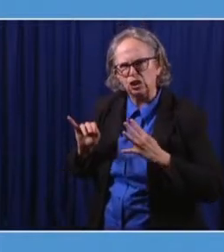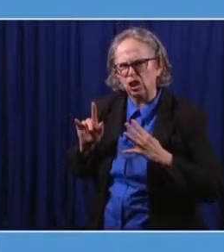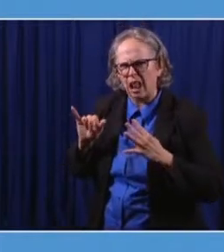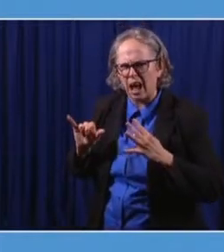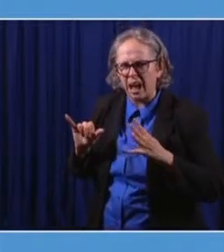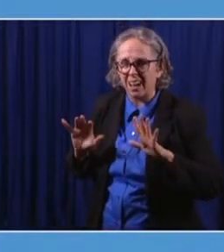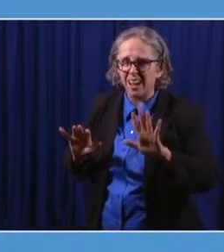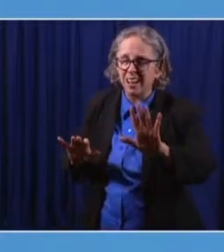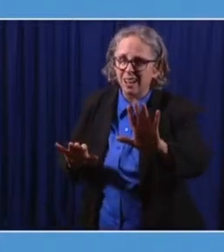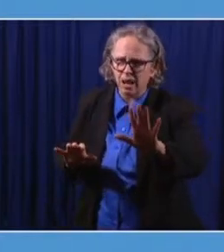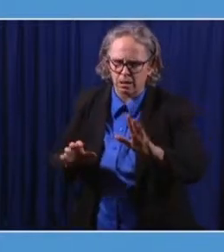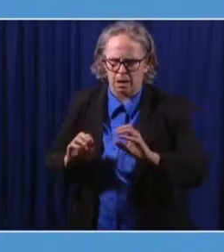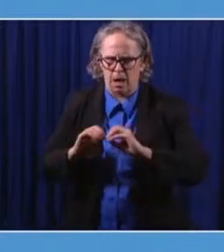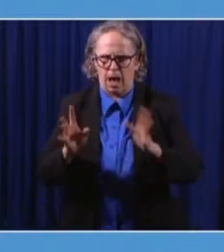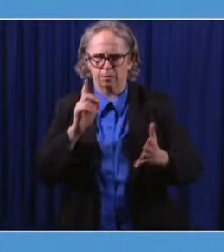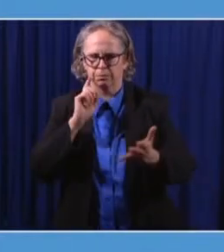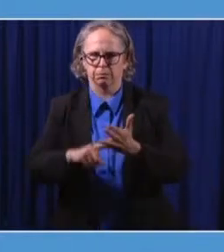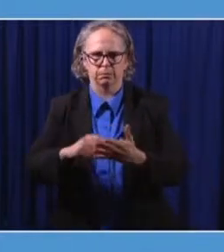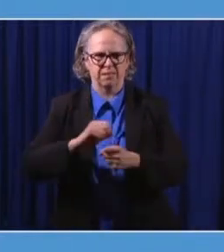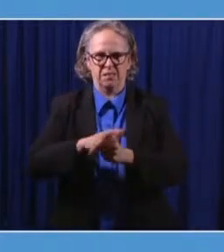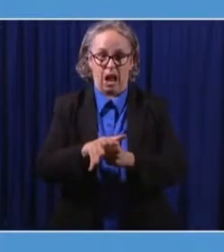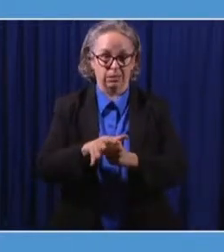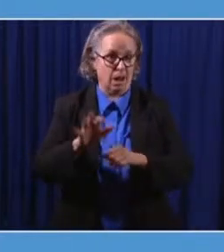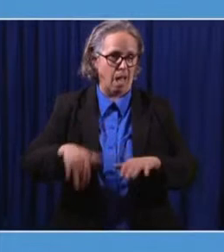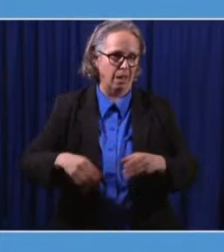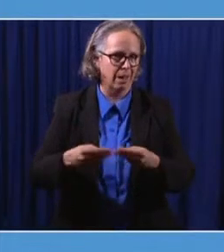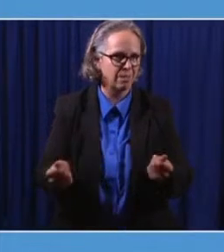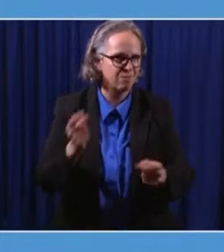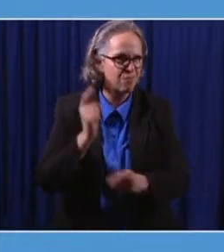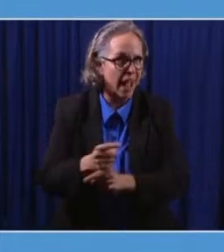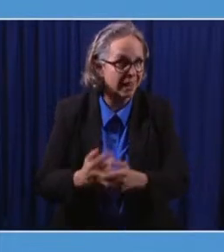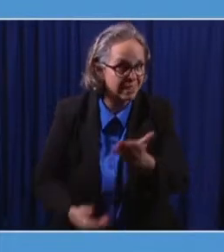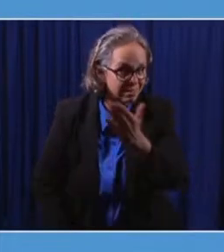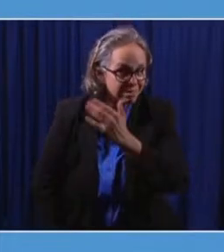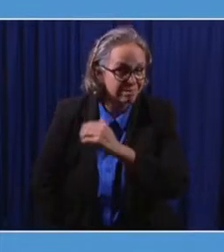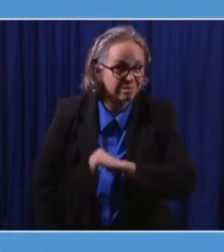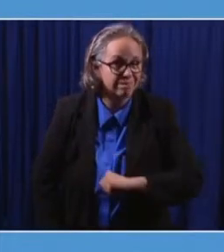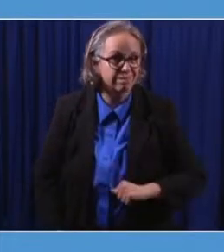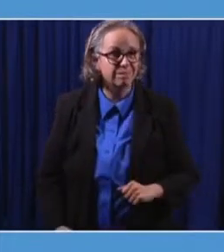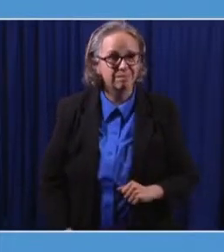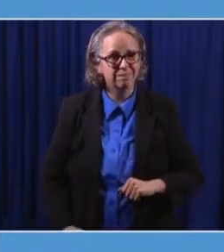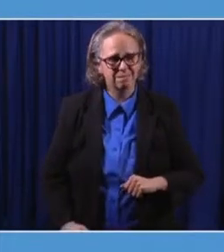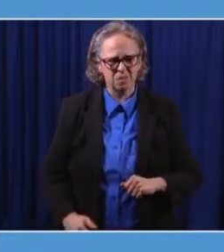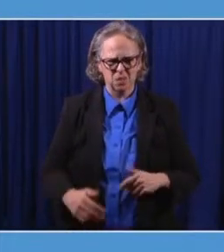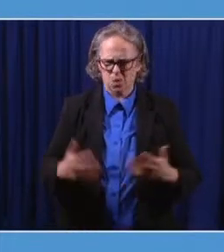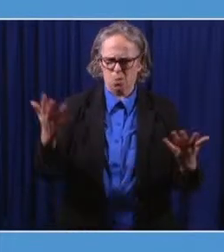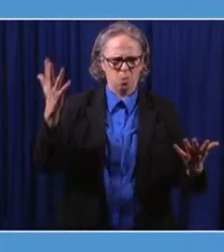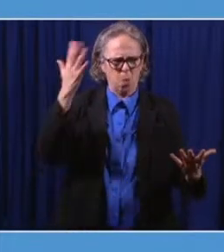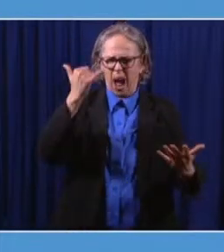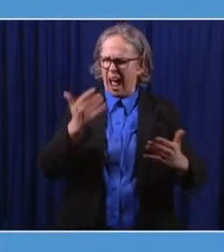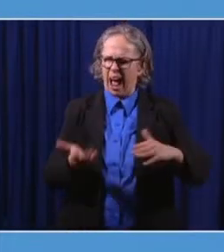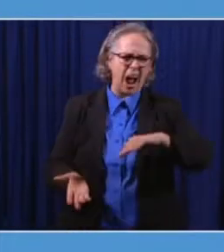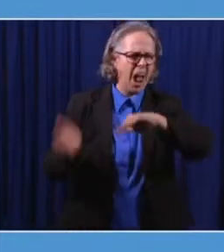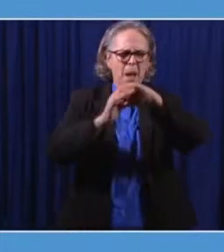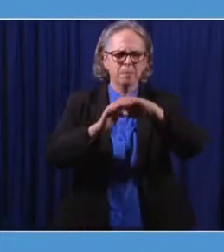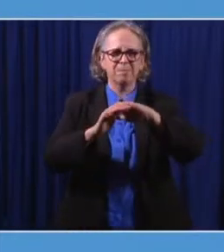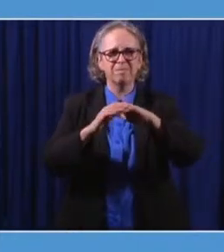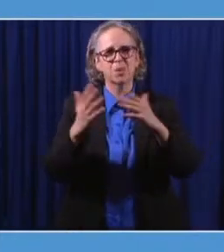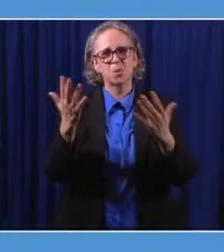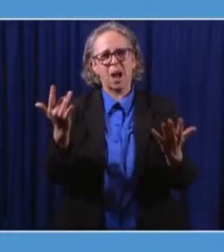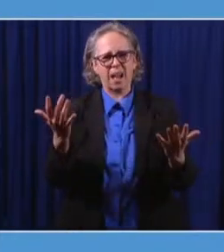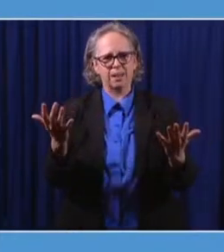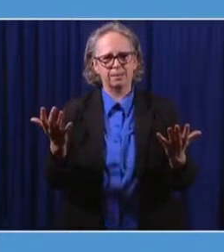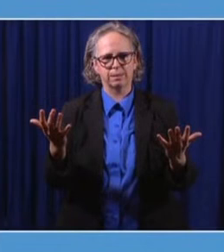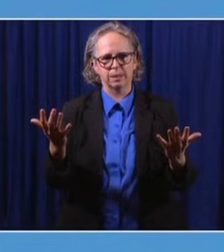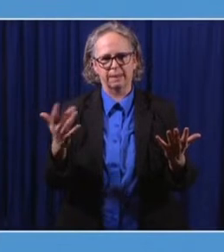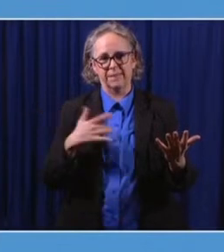going away. We think that a significant part of this is caused by our colleges going back, as well